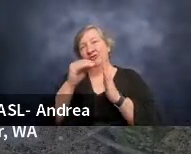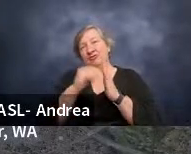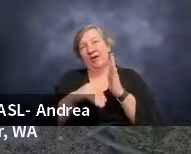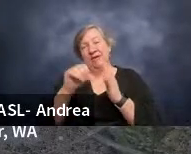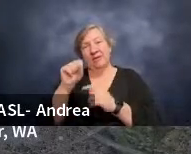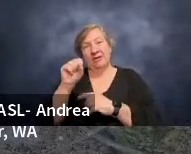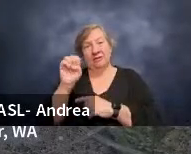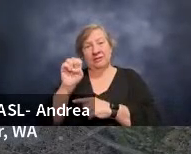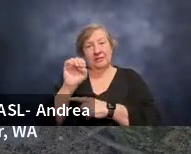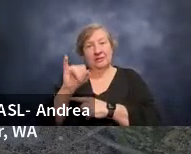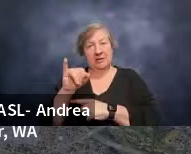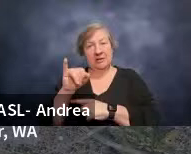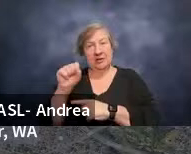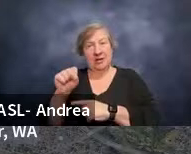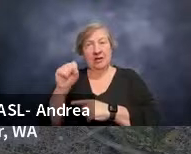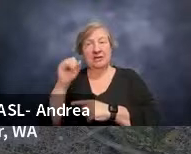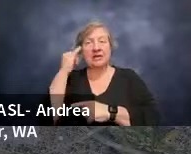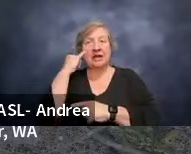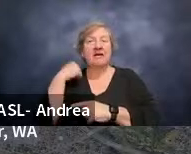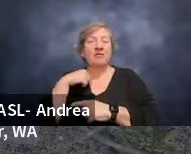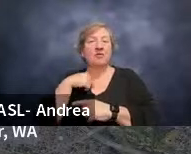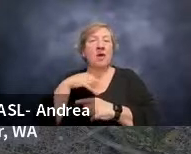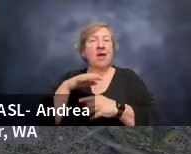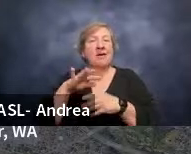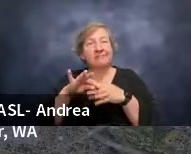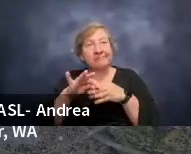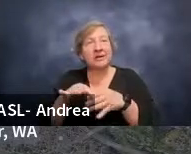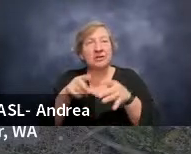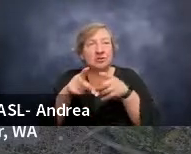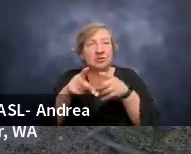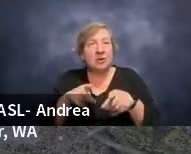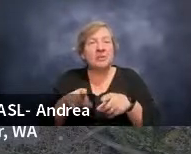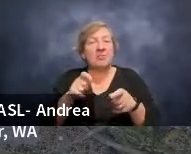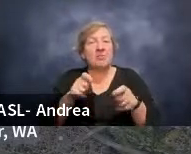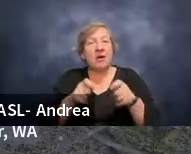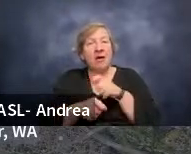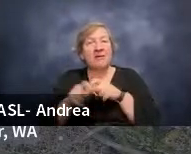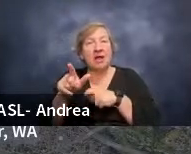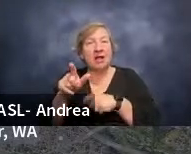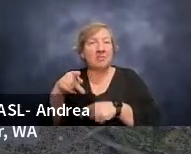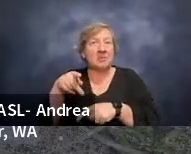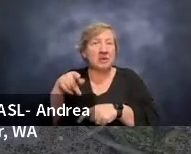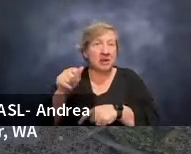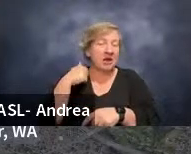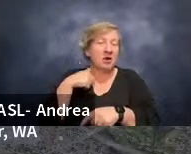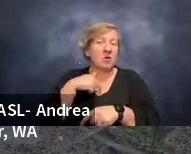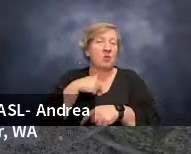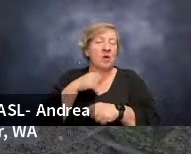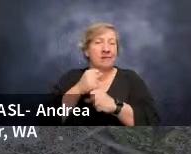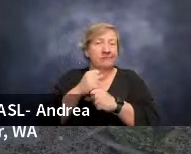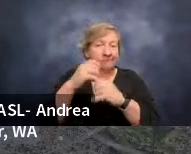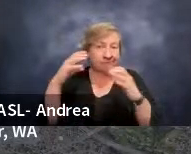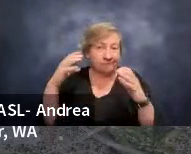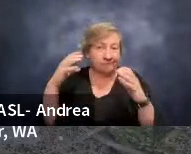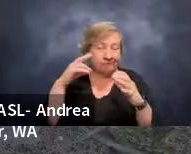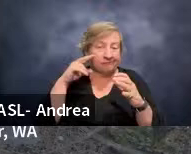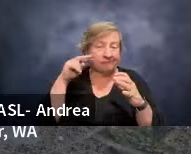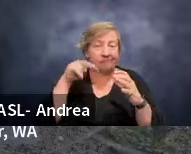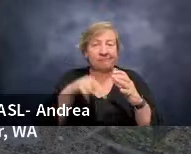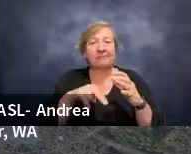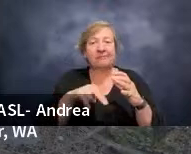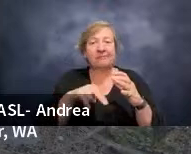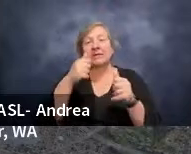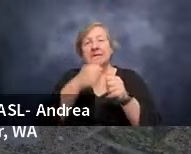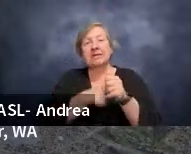of the modified LPA, we zoom in to each section of this